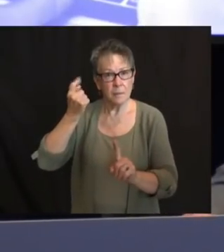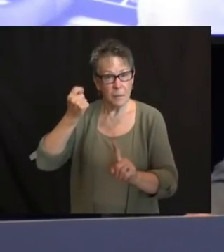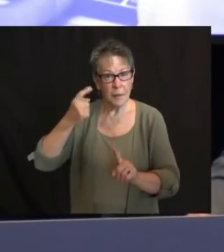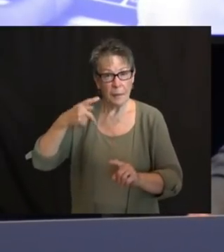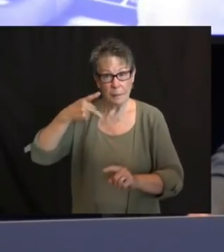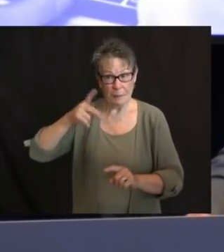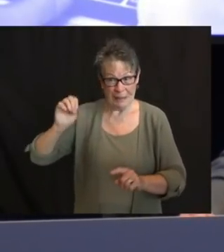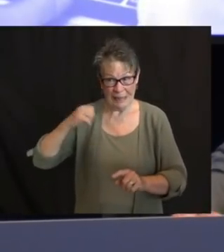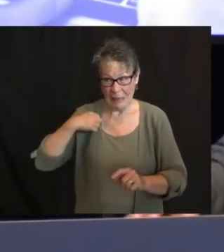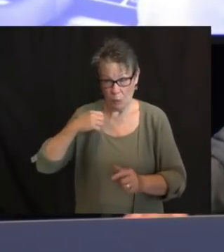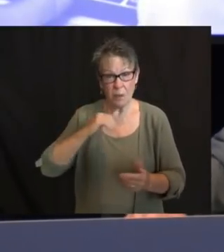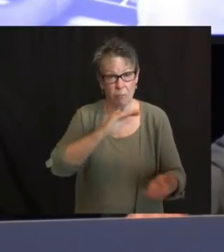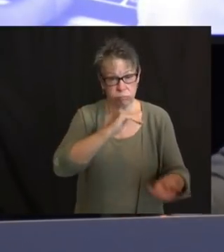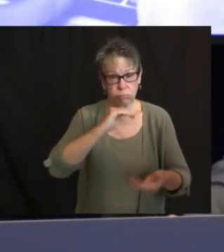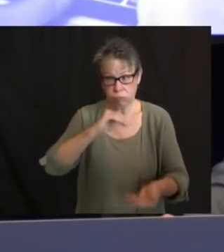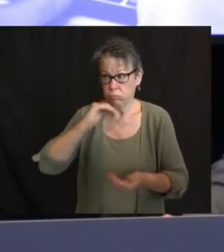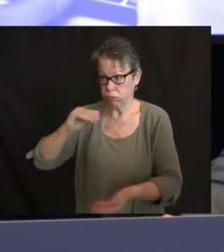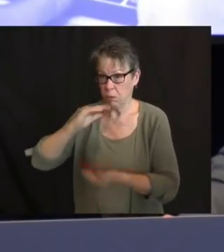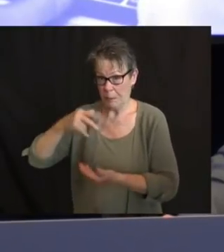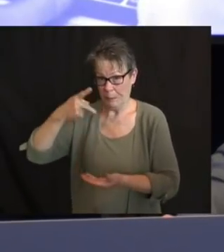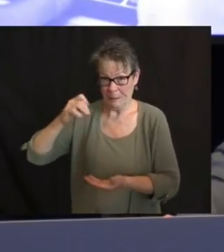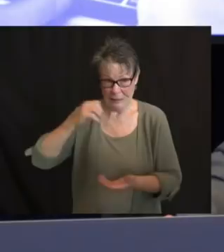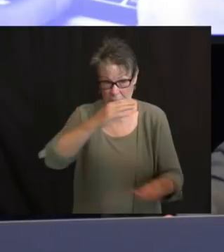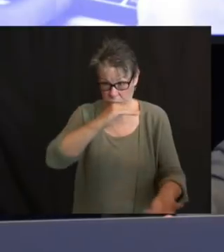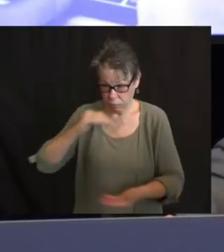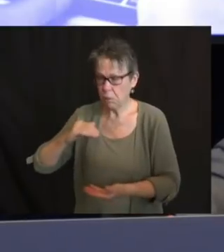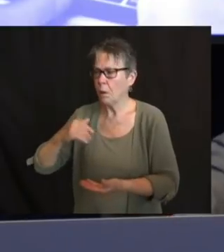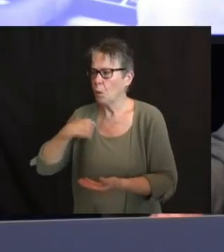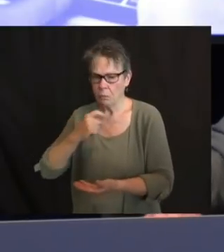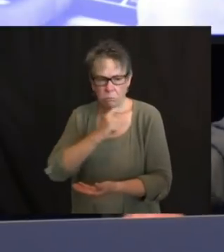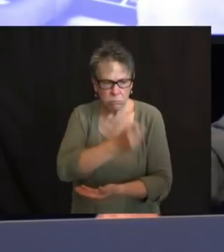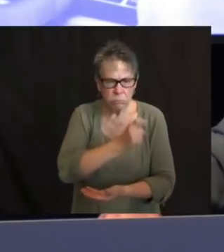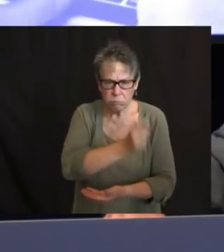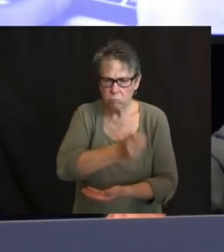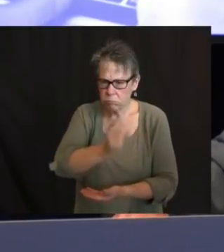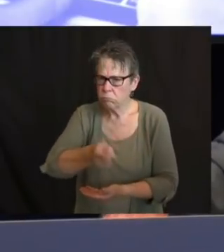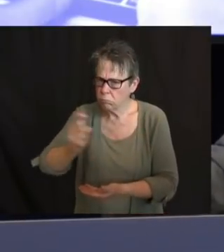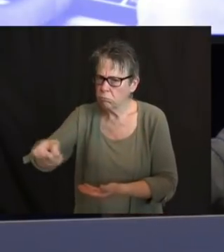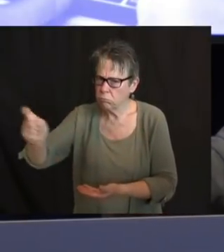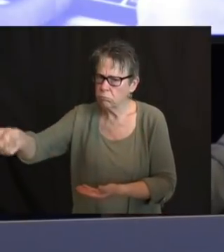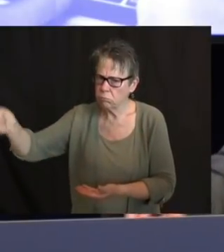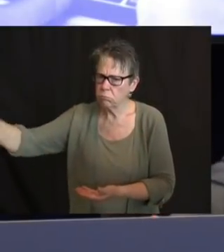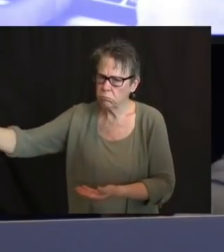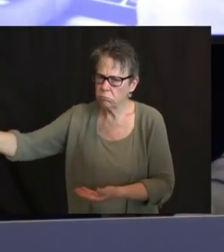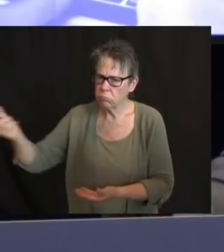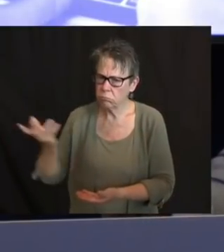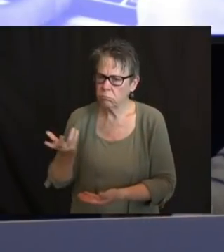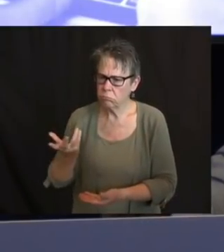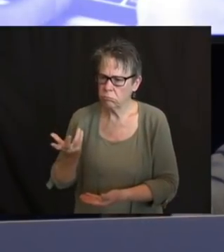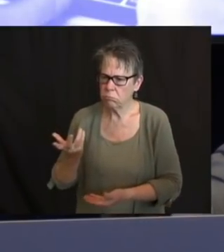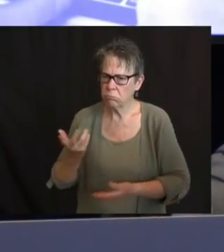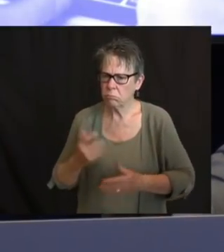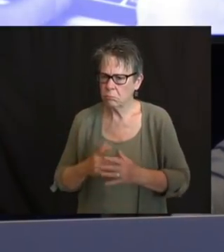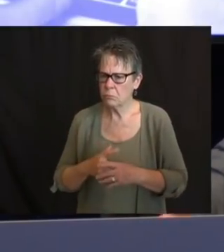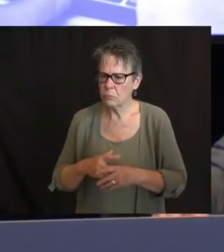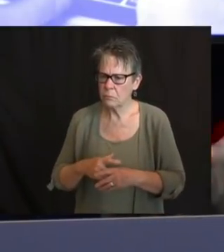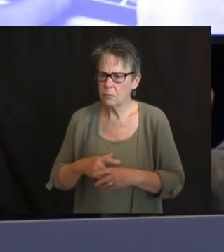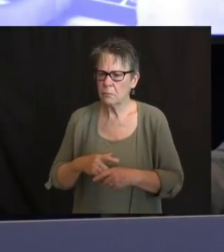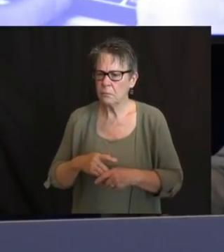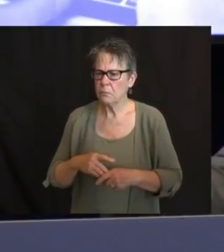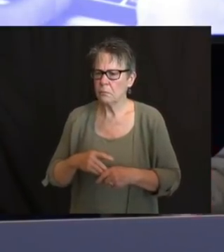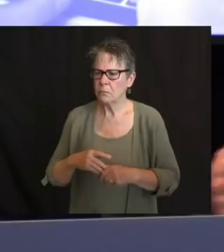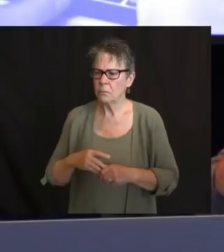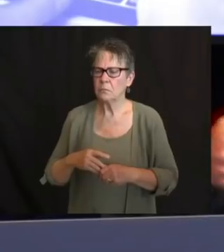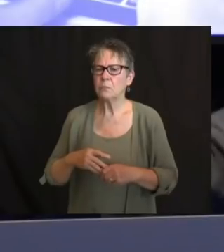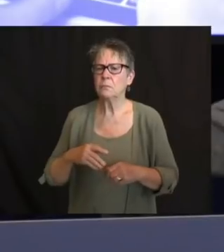commissioner and I, as well as our team that we've brought in, as to what is that quote-unquote stockpile going to look like? Do we need